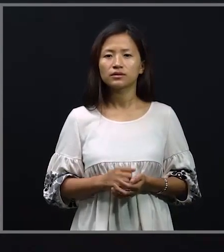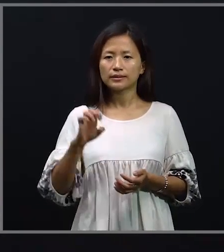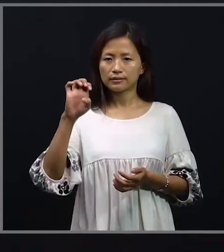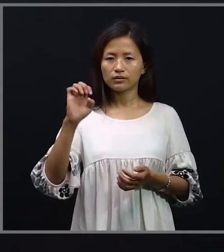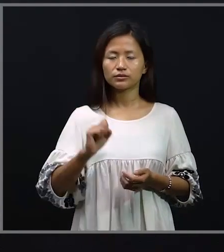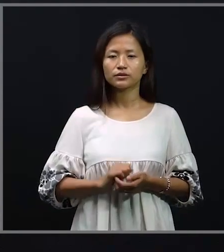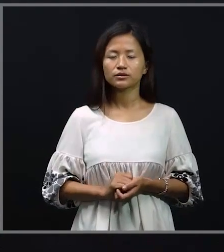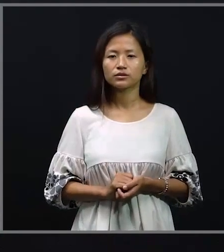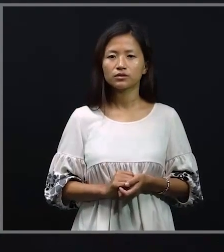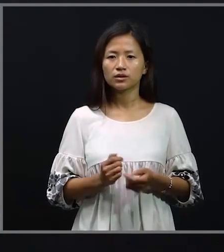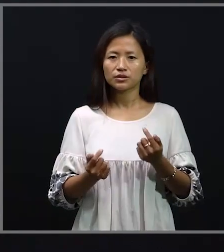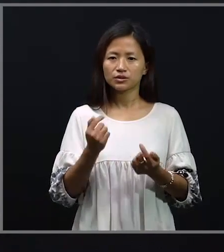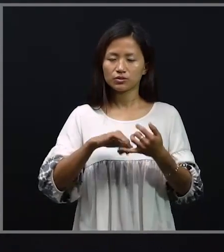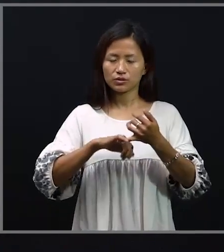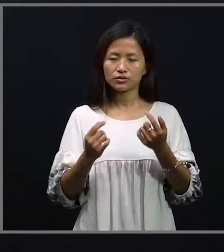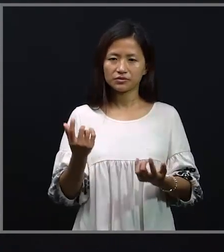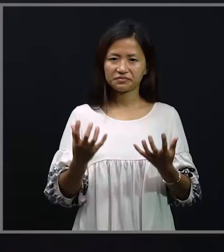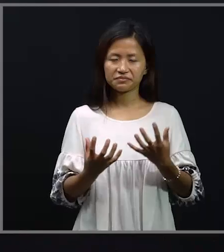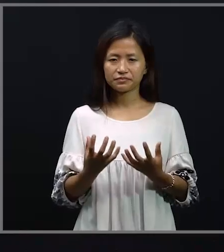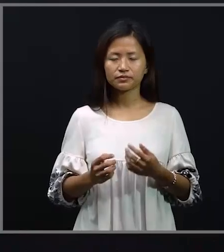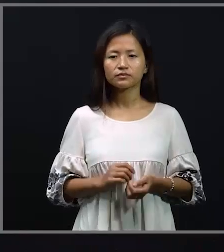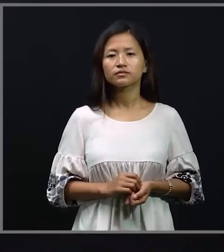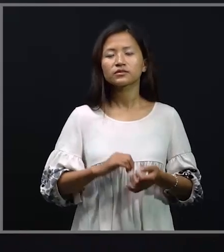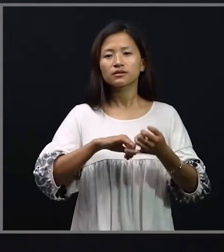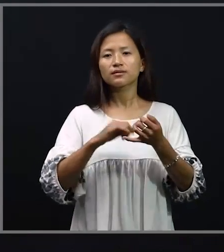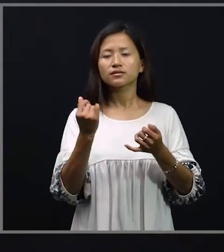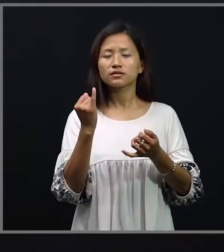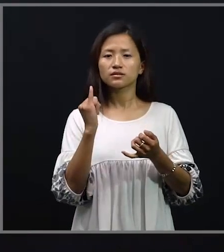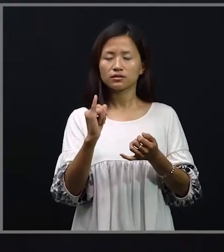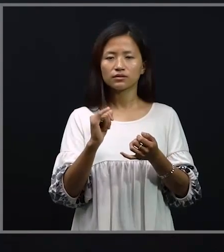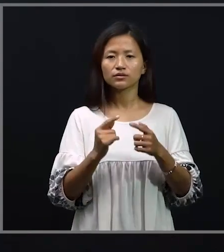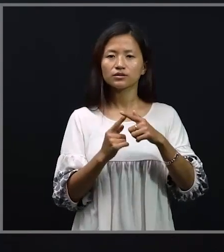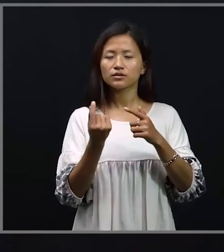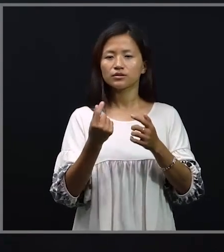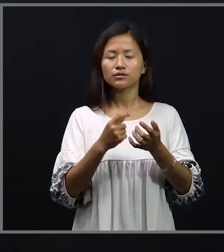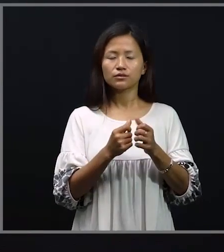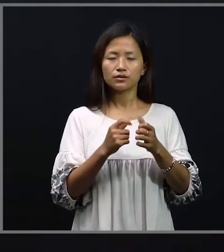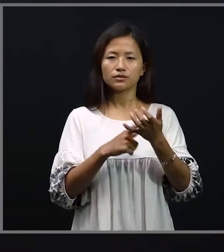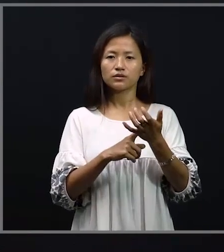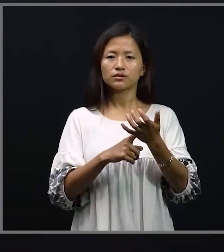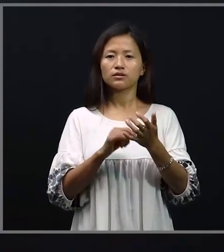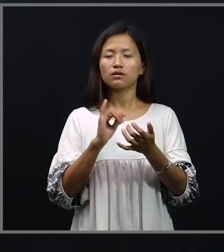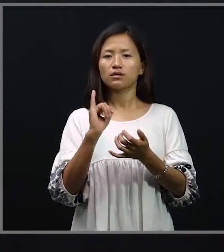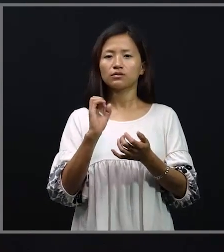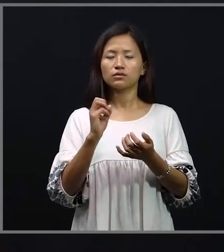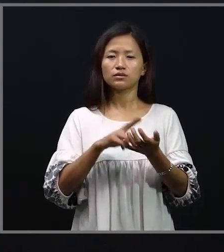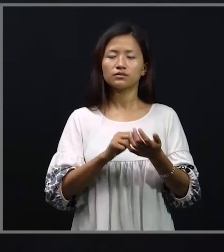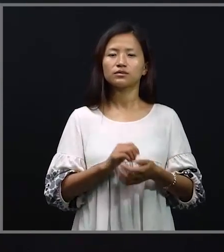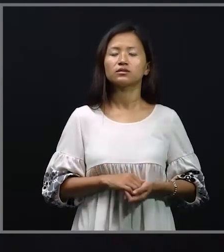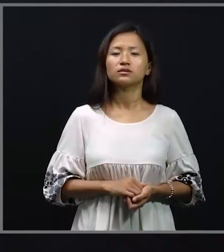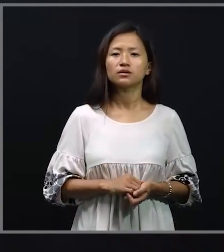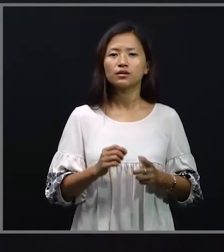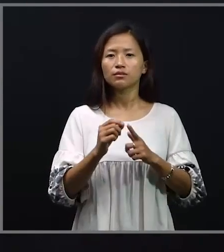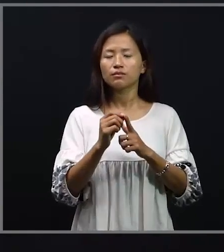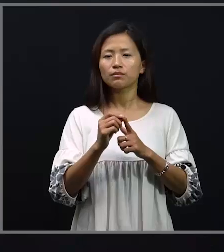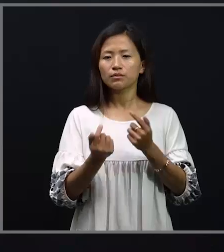economic situation. Okay, so their view on the behavioral approach will be on politics, will be